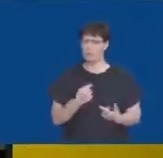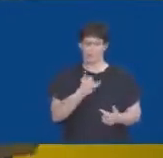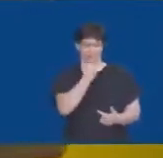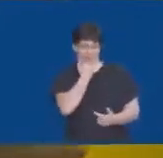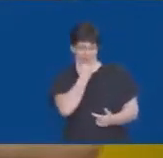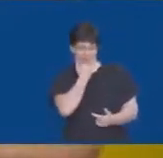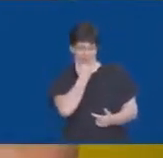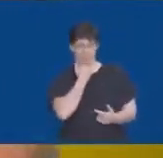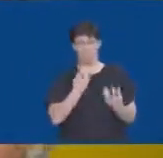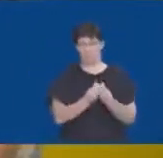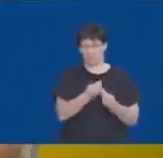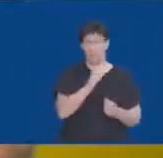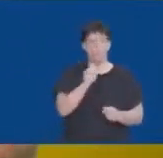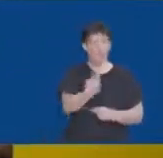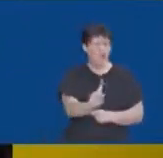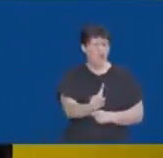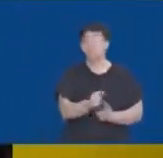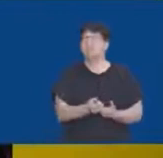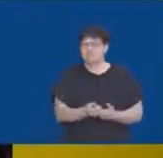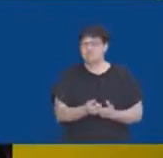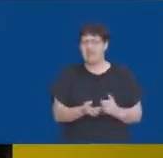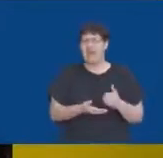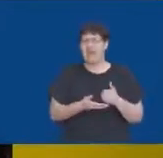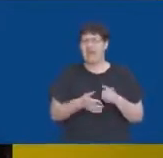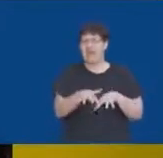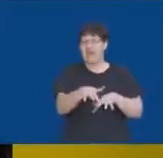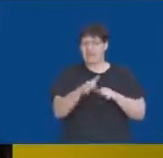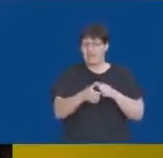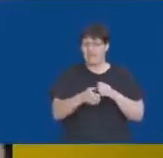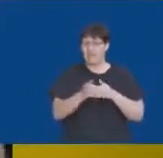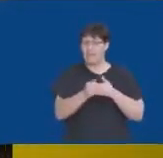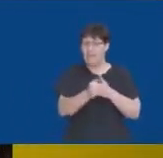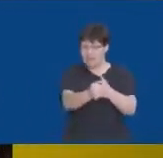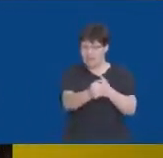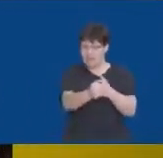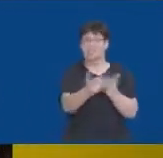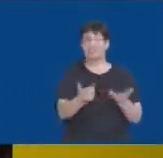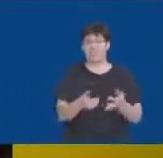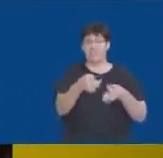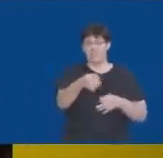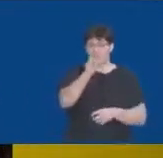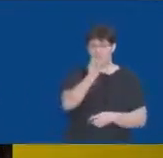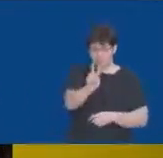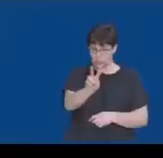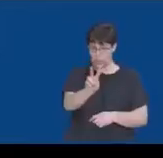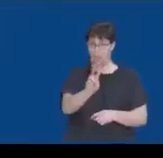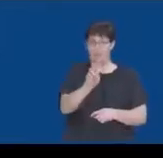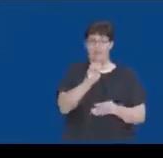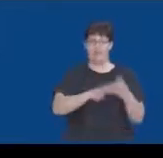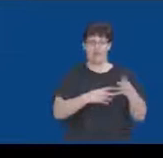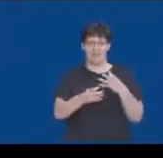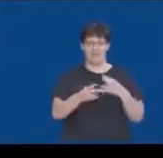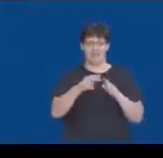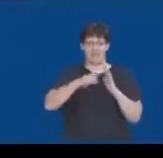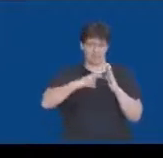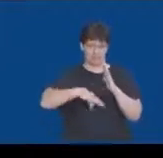you to help you with exam guide for Paper 2 Mathematical Literacy. So now let's see what's in the paper. So